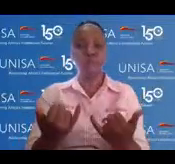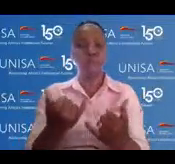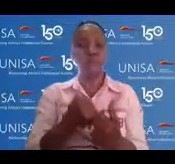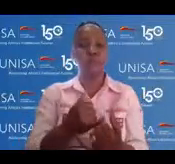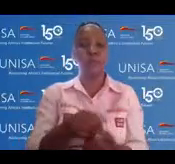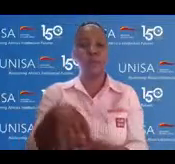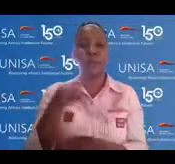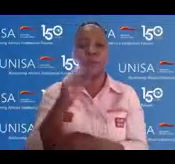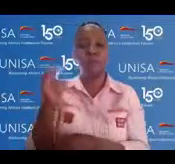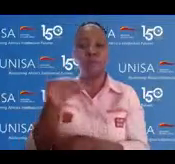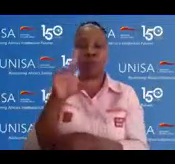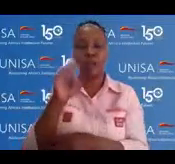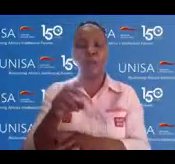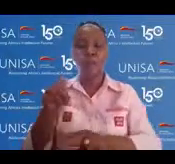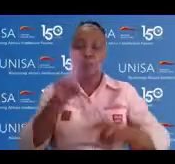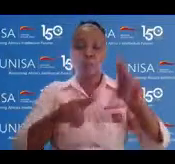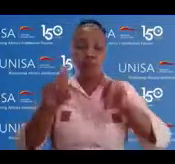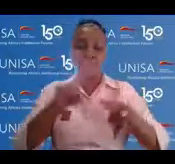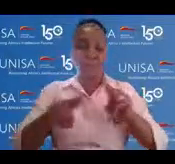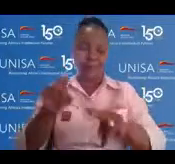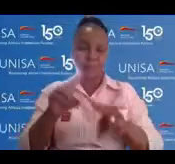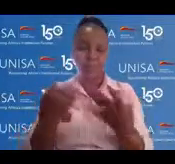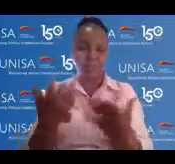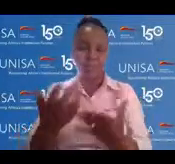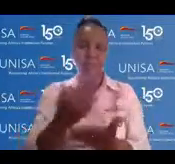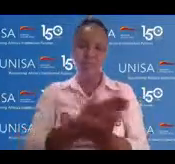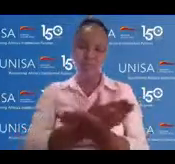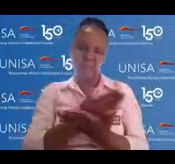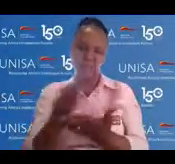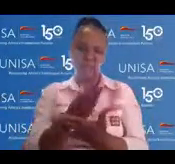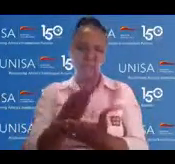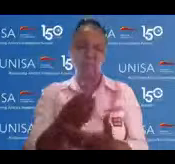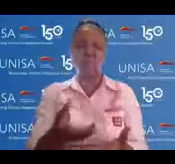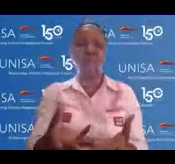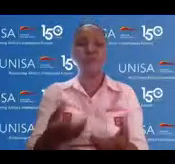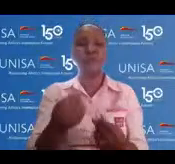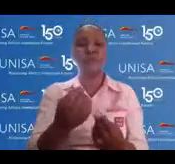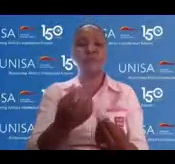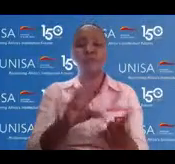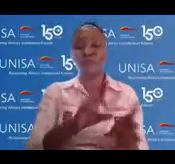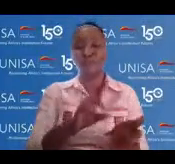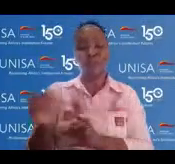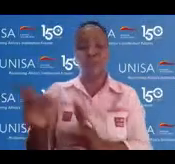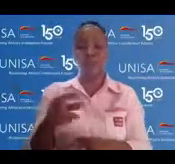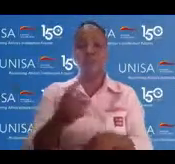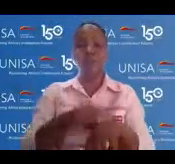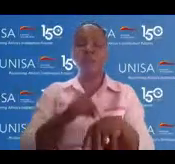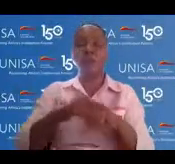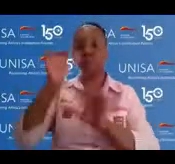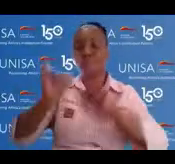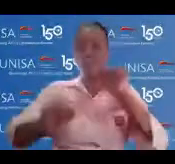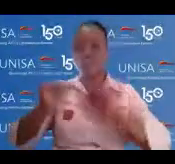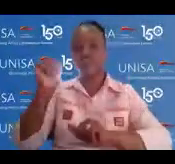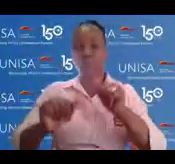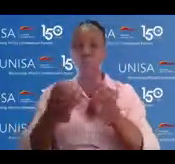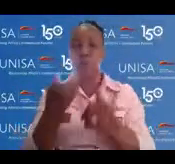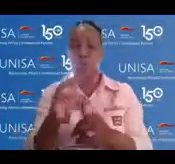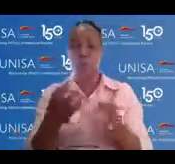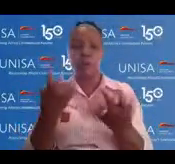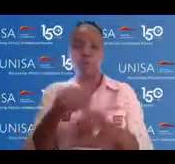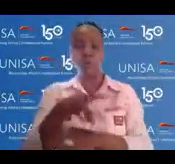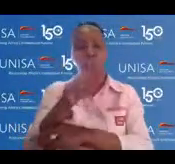basically how it looks. Some of you might have had this already during your assessments, where you might have the webcam that needs to come